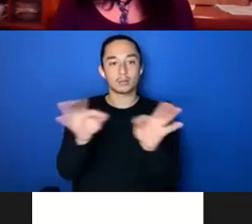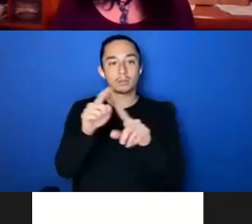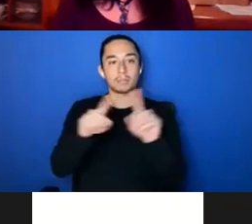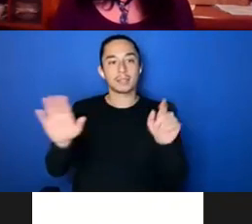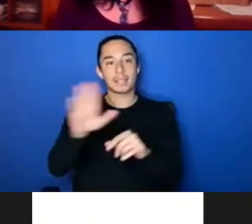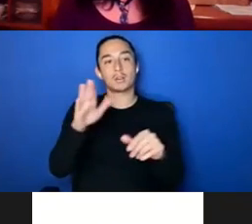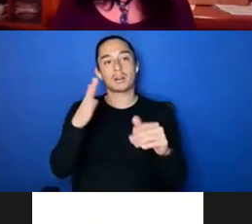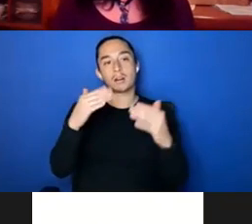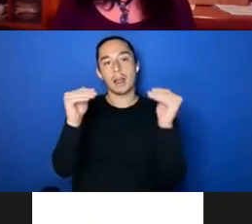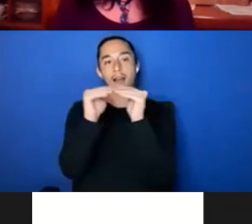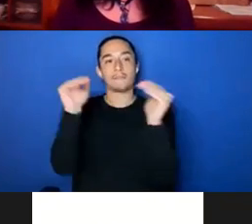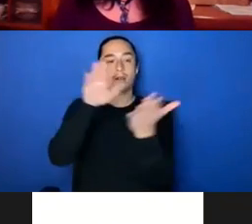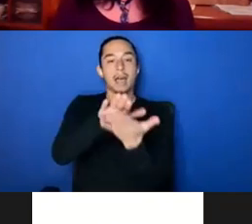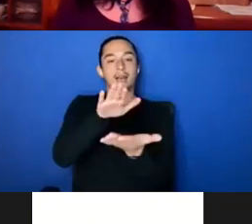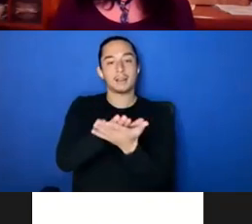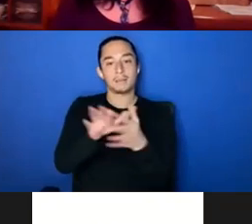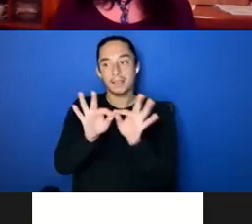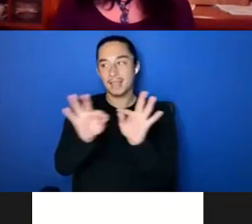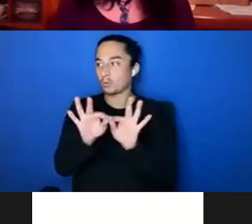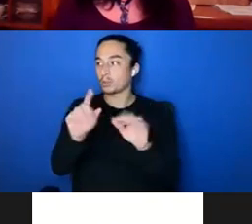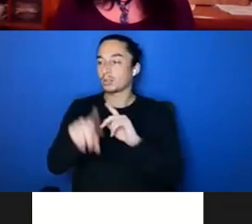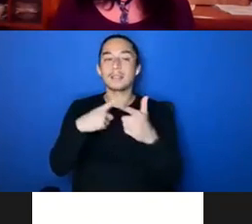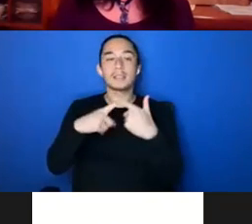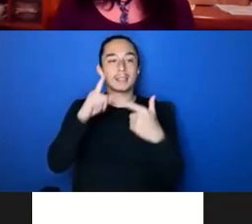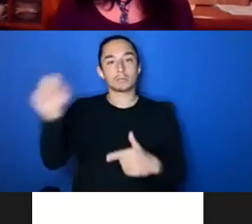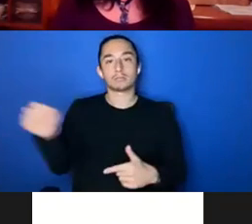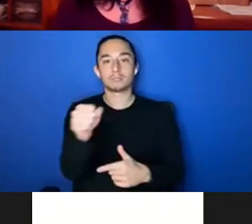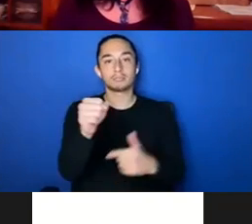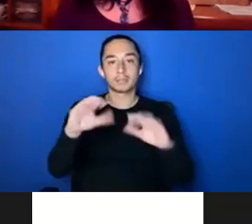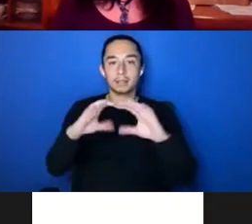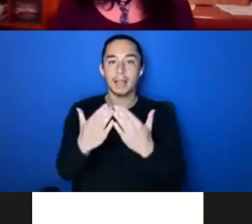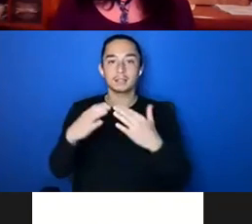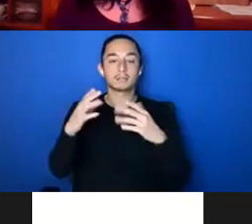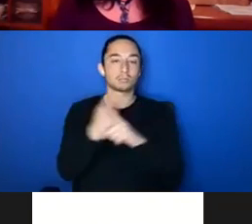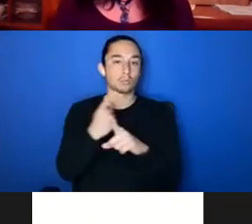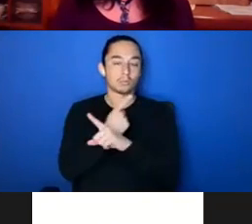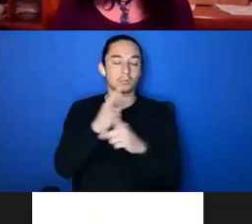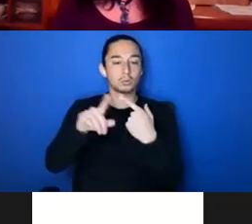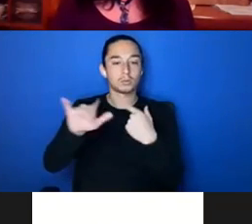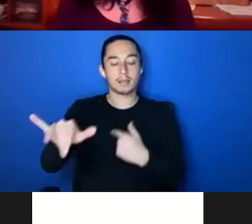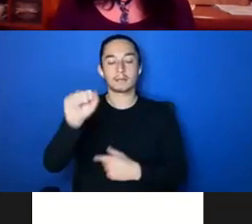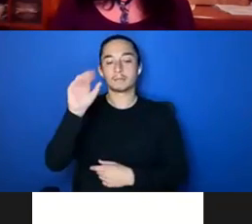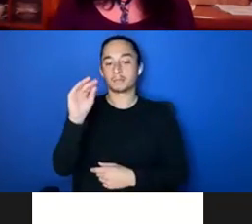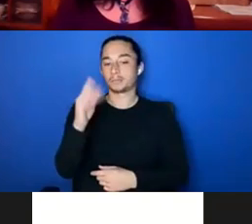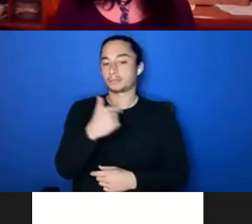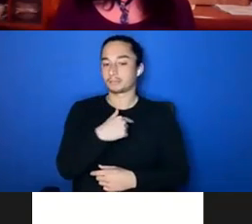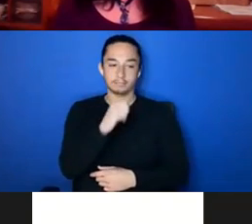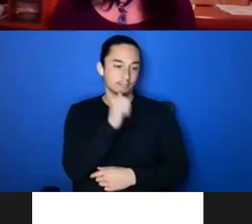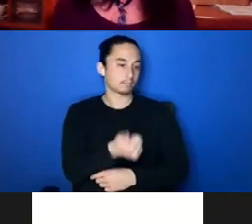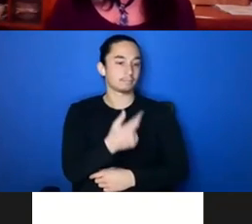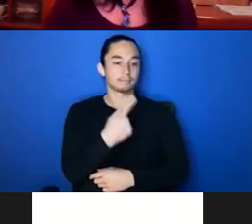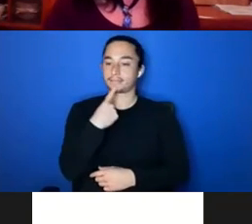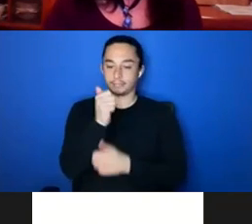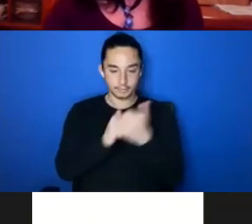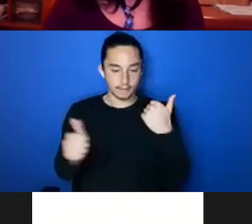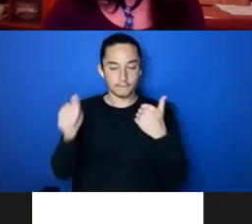of academic language. And then they would be put into the class that is appropriate to that. So I'm not going to say every student